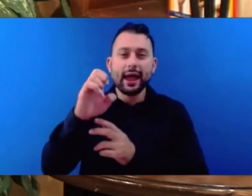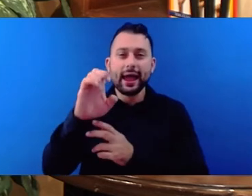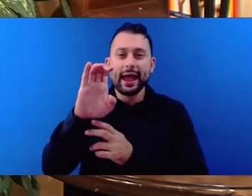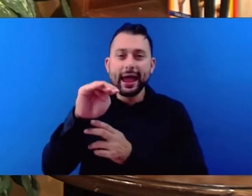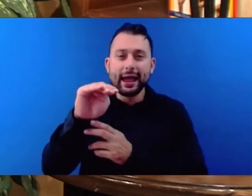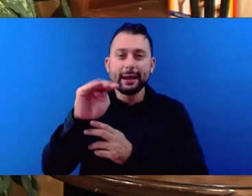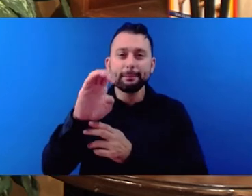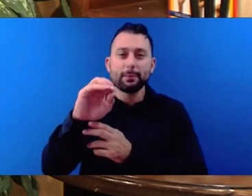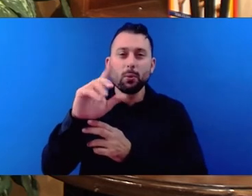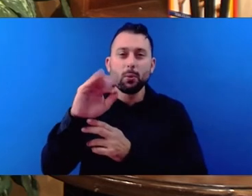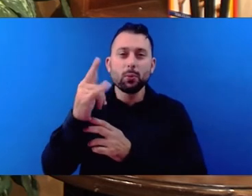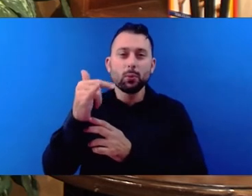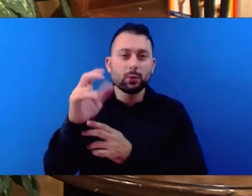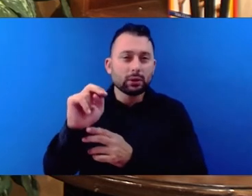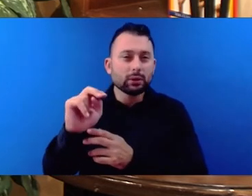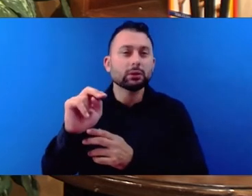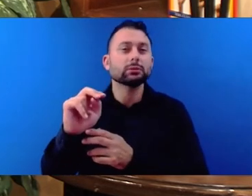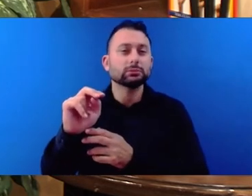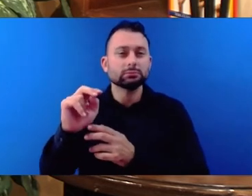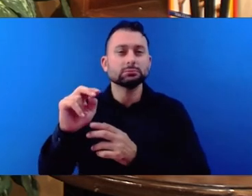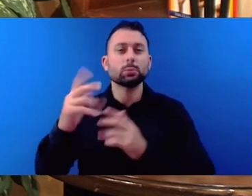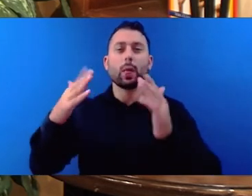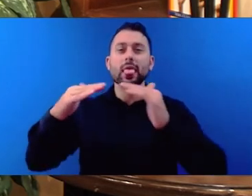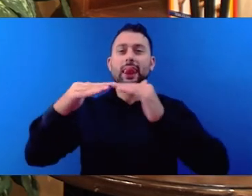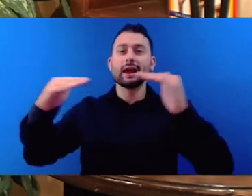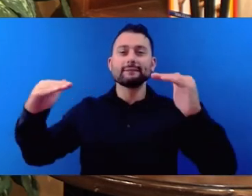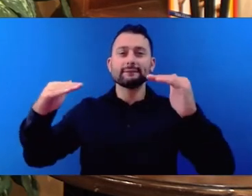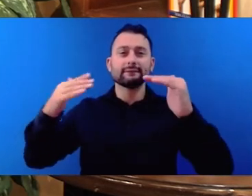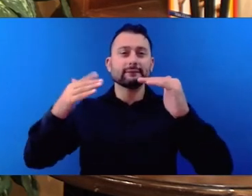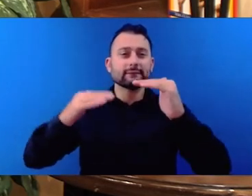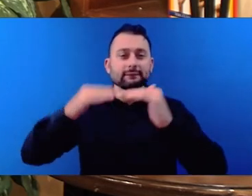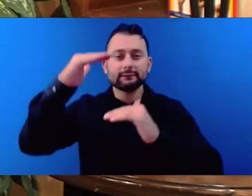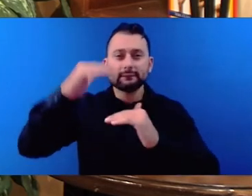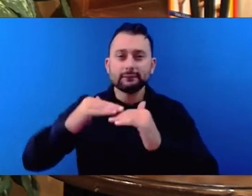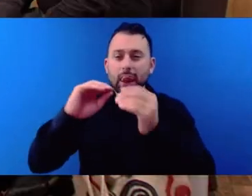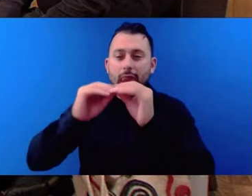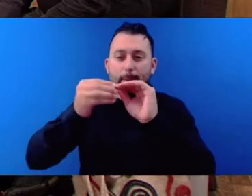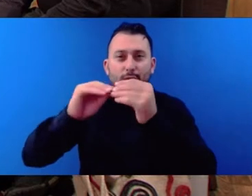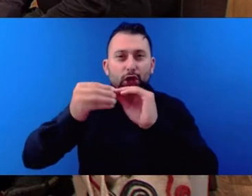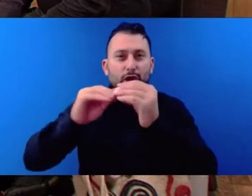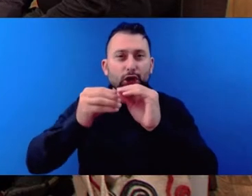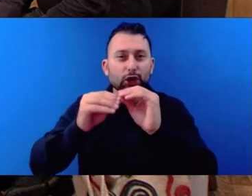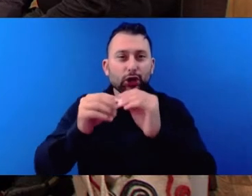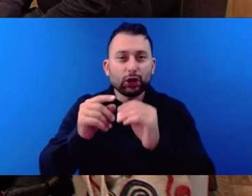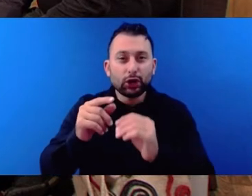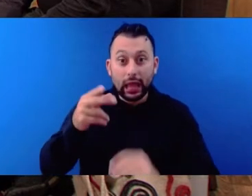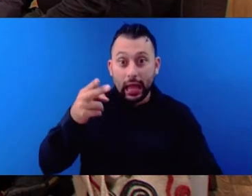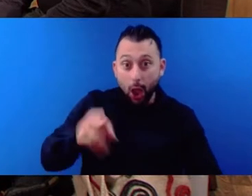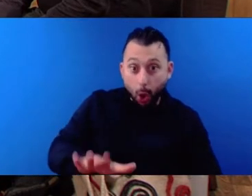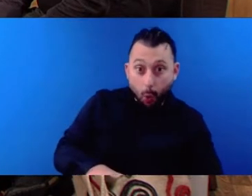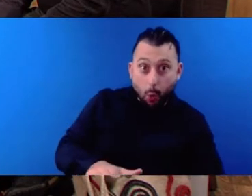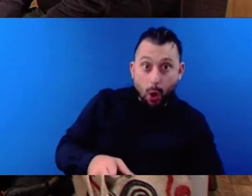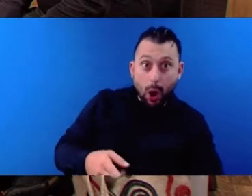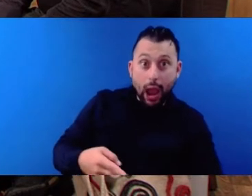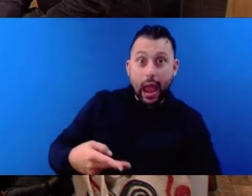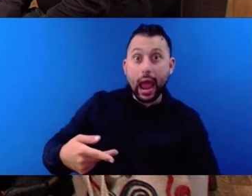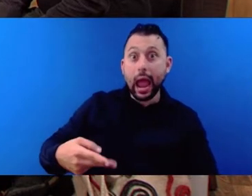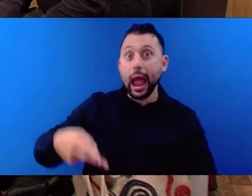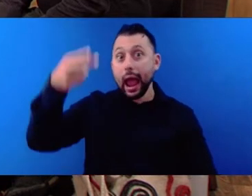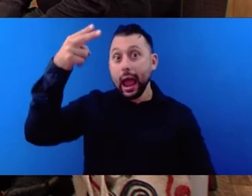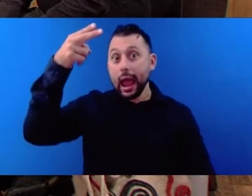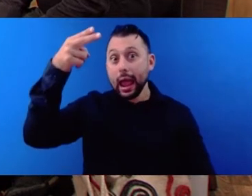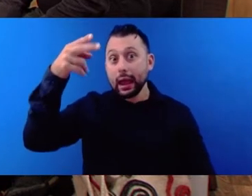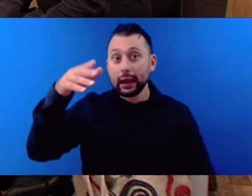is, we kind of make some recommendations on treatment. And a hemoglobin A1C level, what